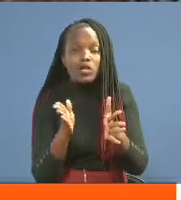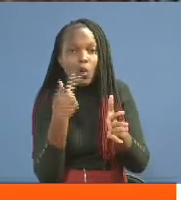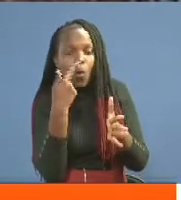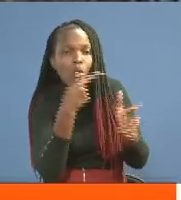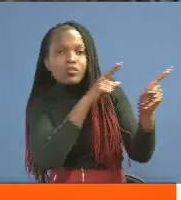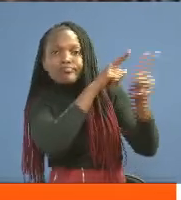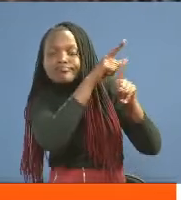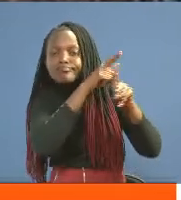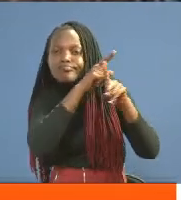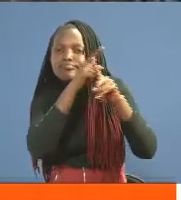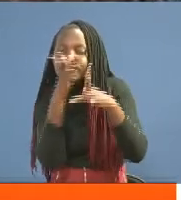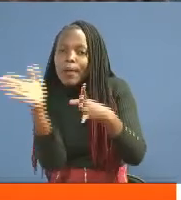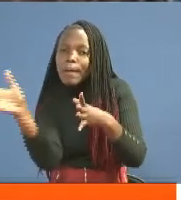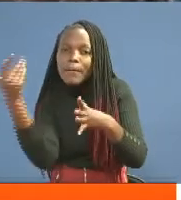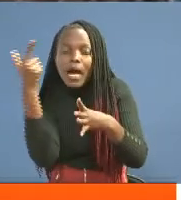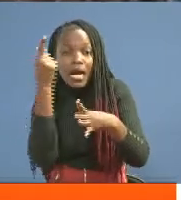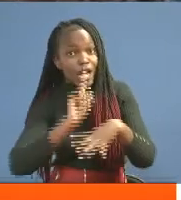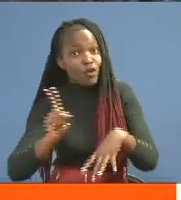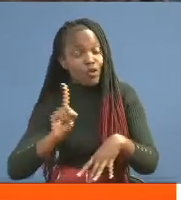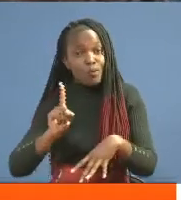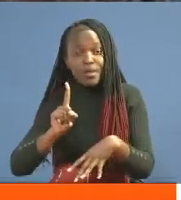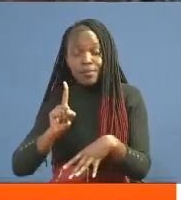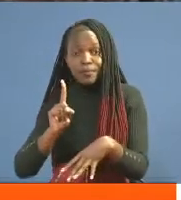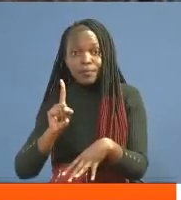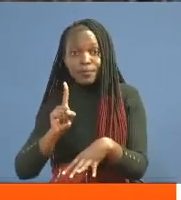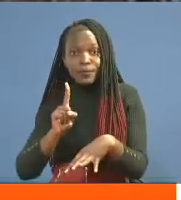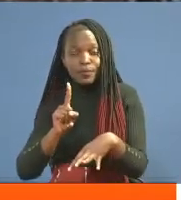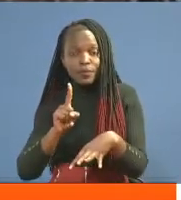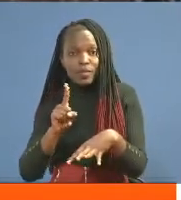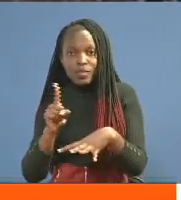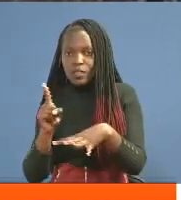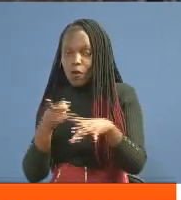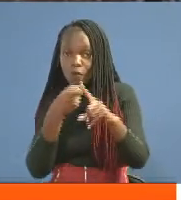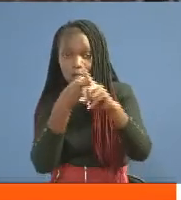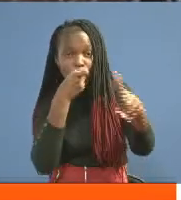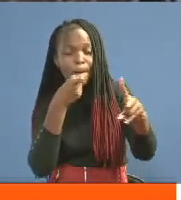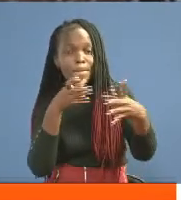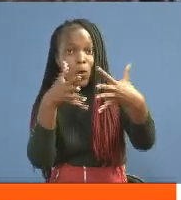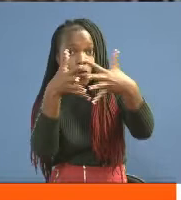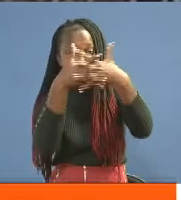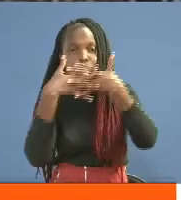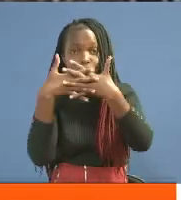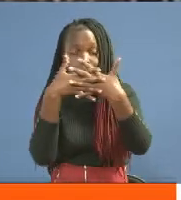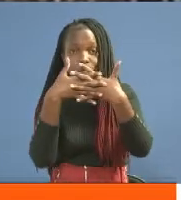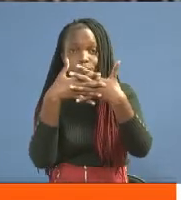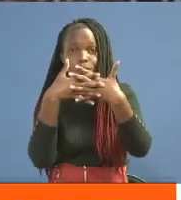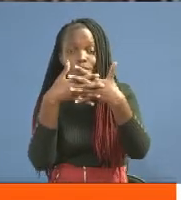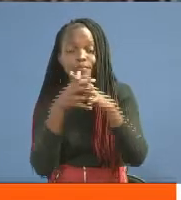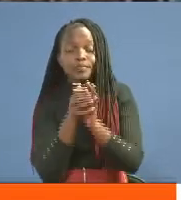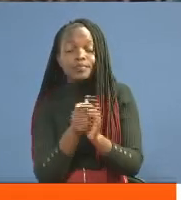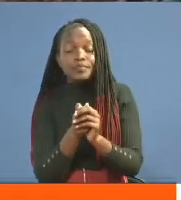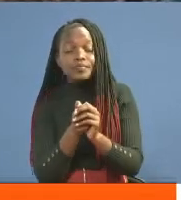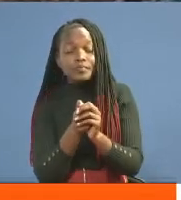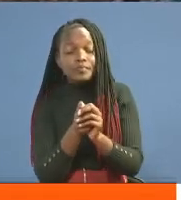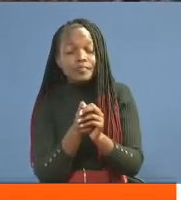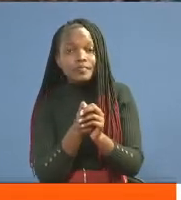who traveled back to Nairobi, returning from the United States of